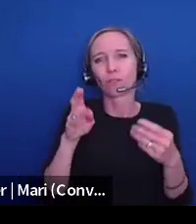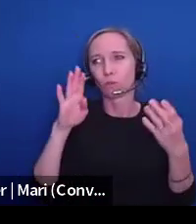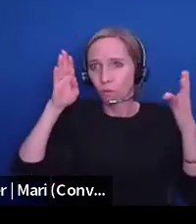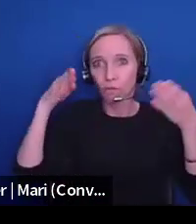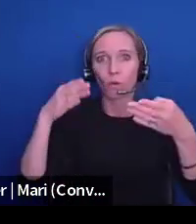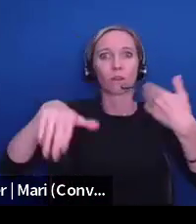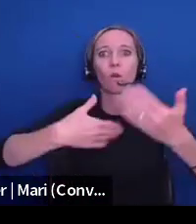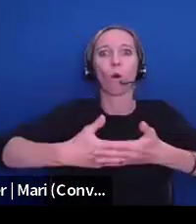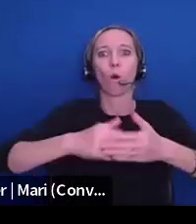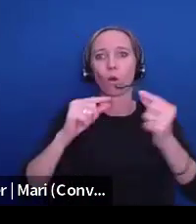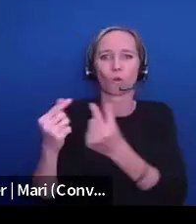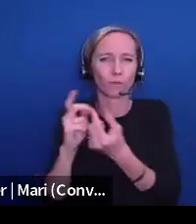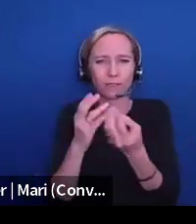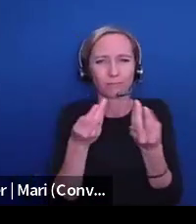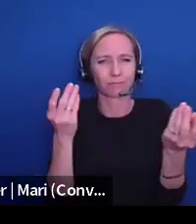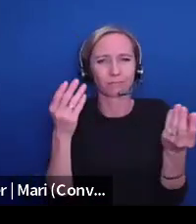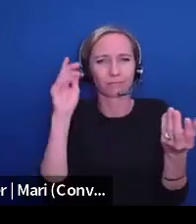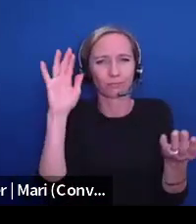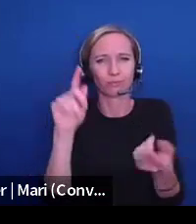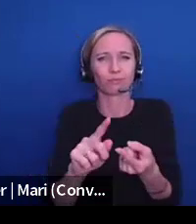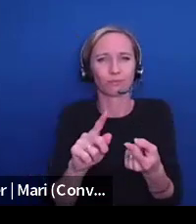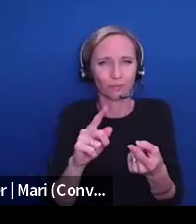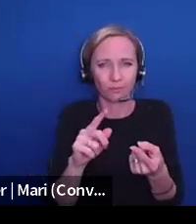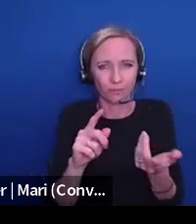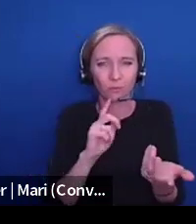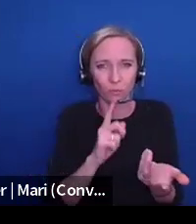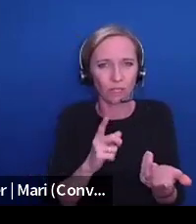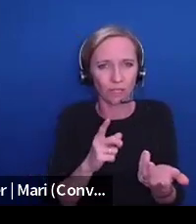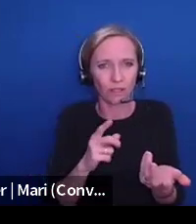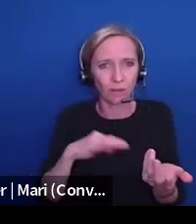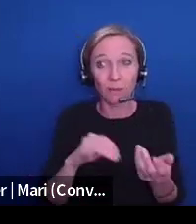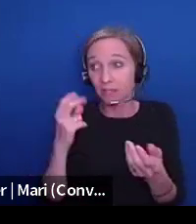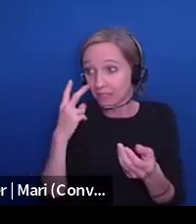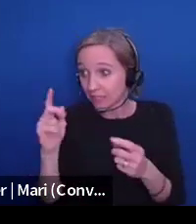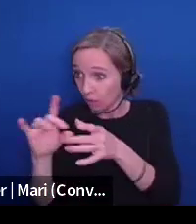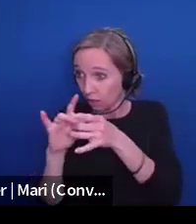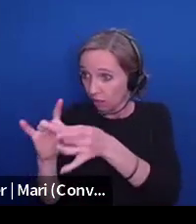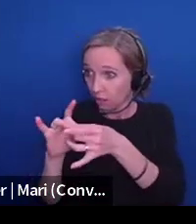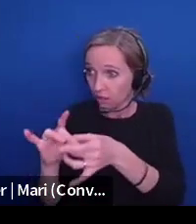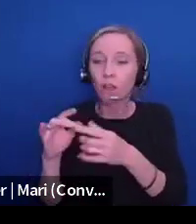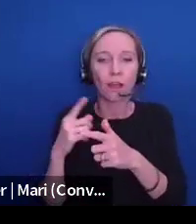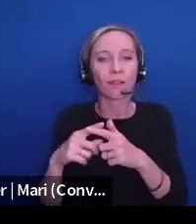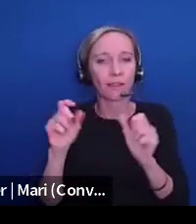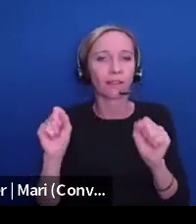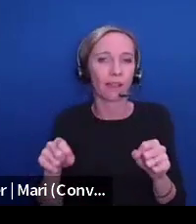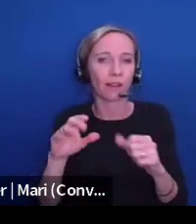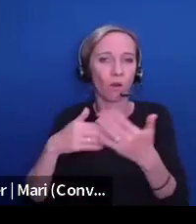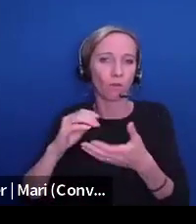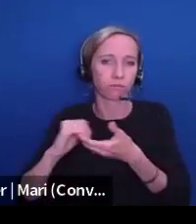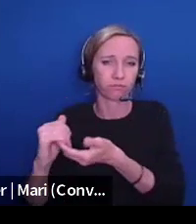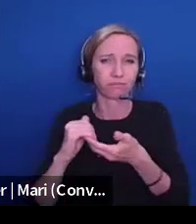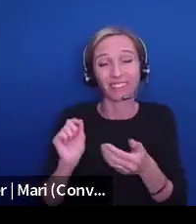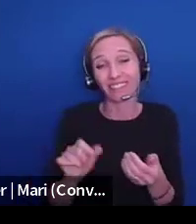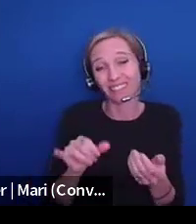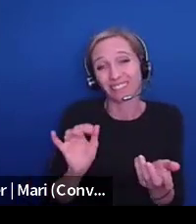underrepresented group, because then it dilutes it, but they should all collaborate and see where synergies are, and then kind of like, so that's at least the vision.